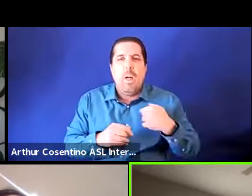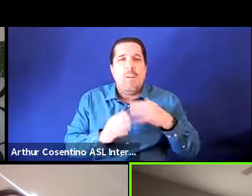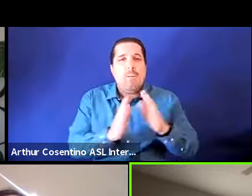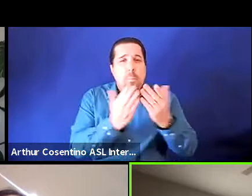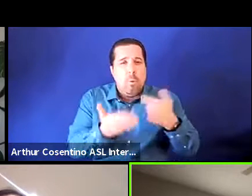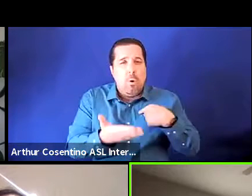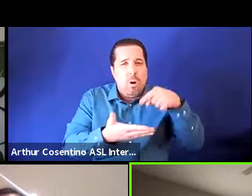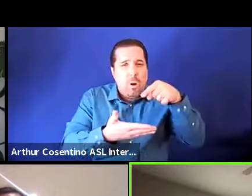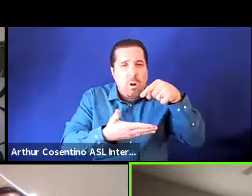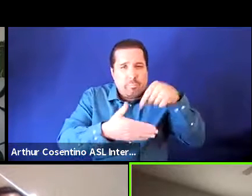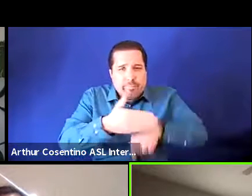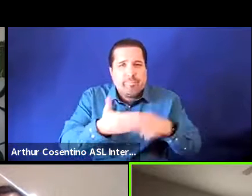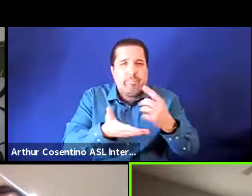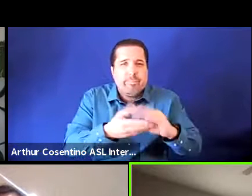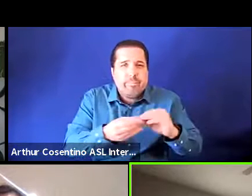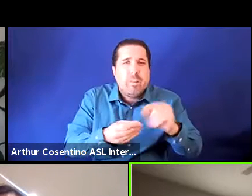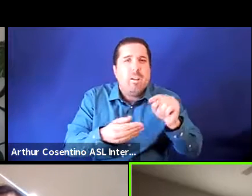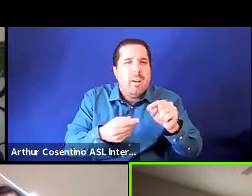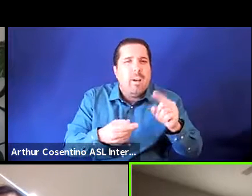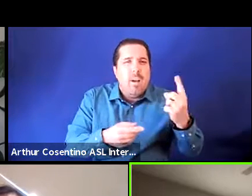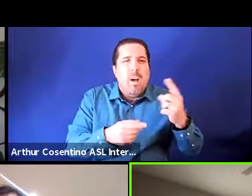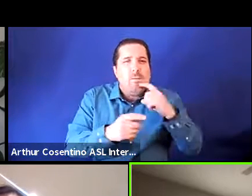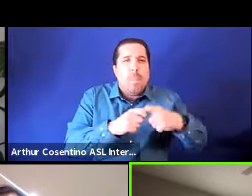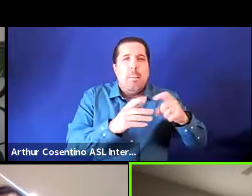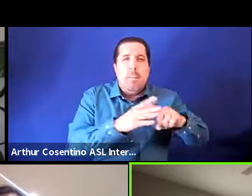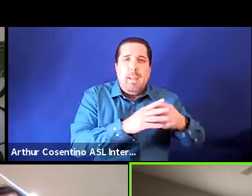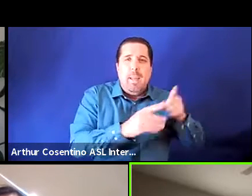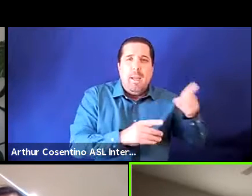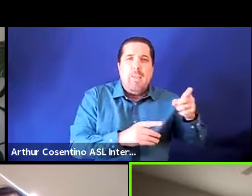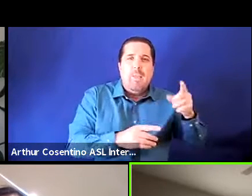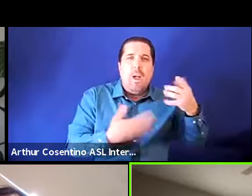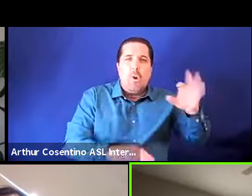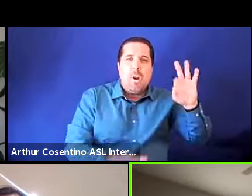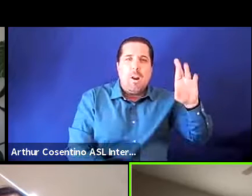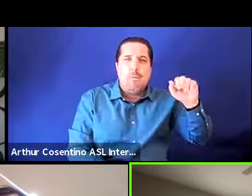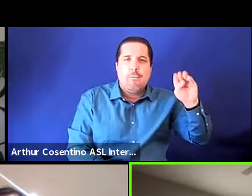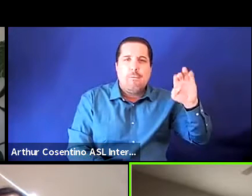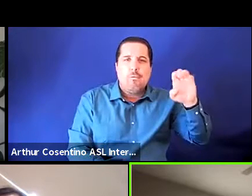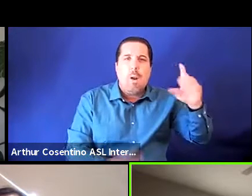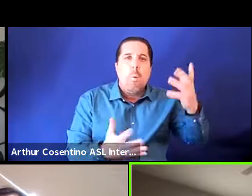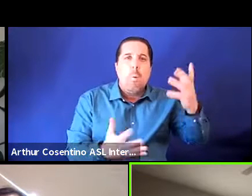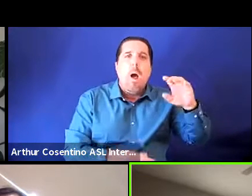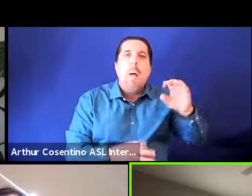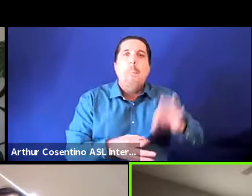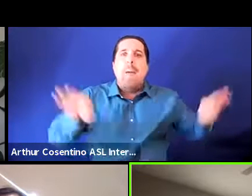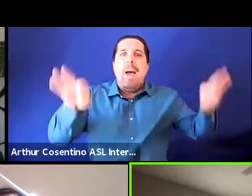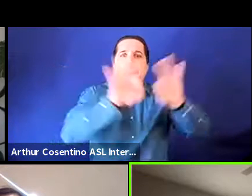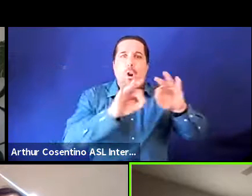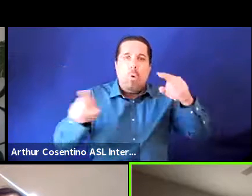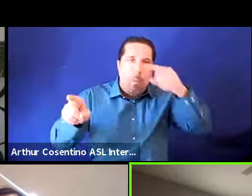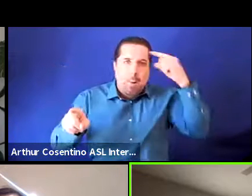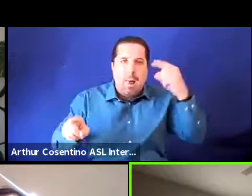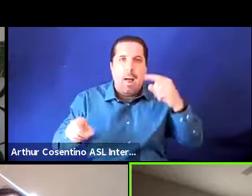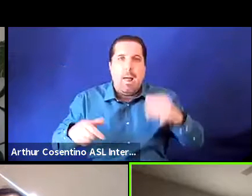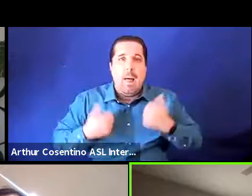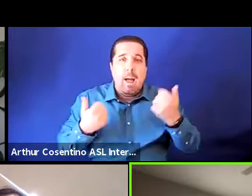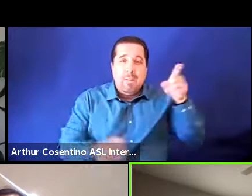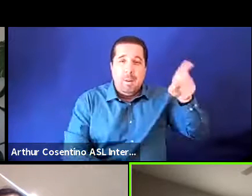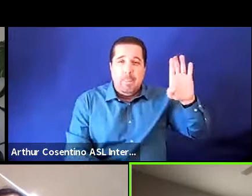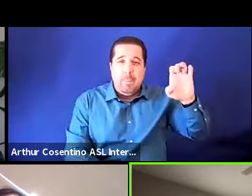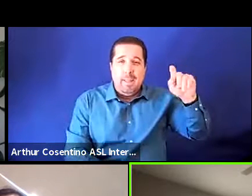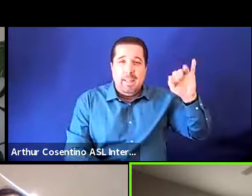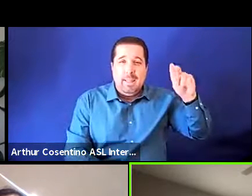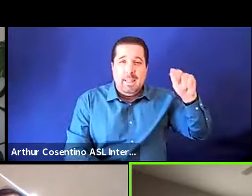to Do More Than Just Survive. From the beginning, they already framed what mattering means to Black lives, in which Bettina says, we who are